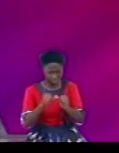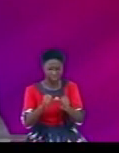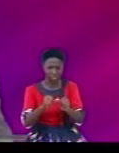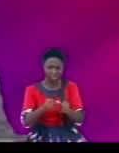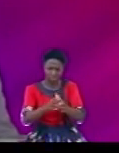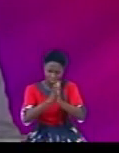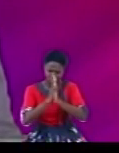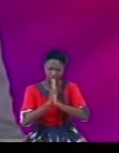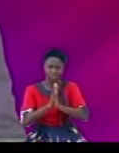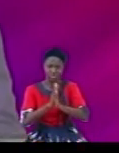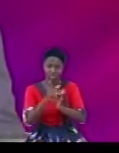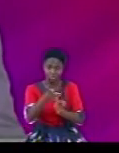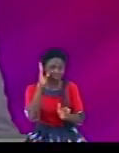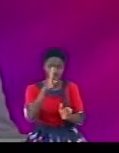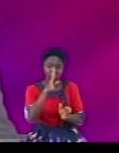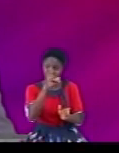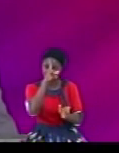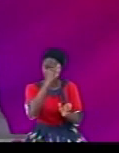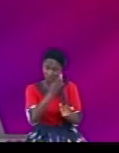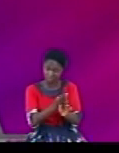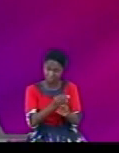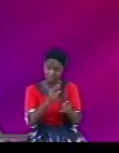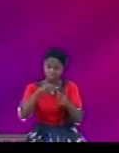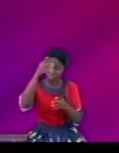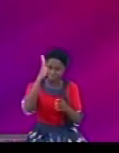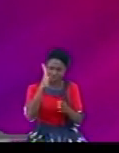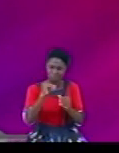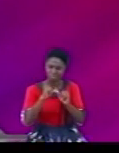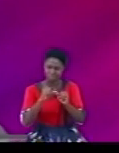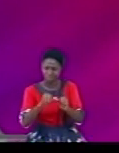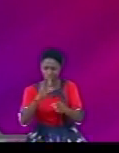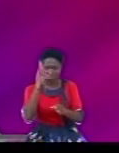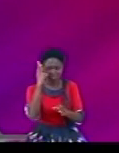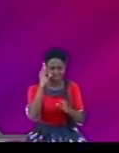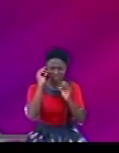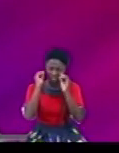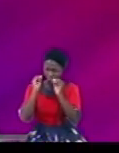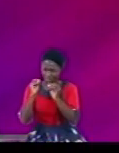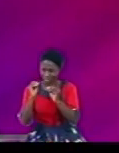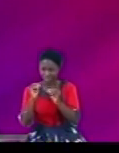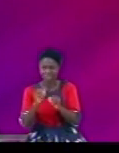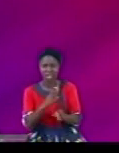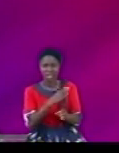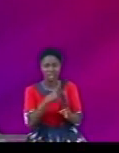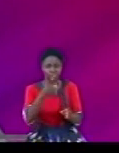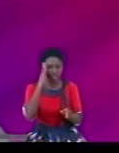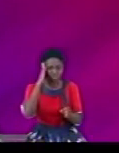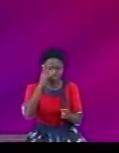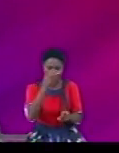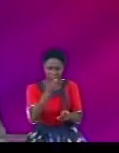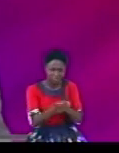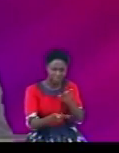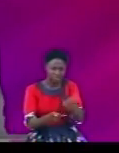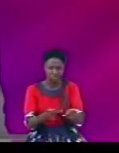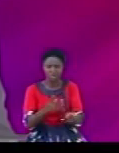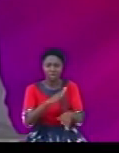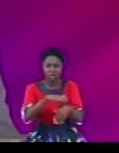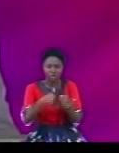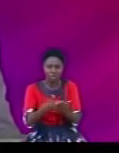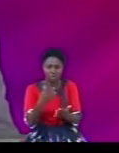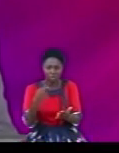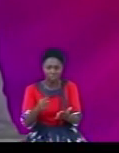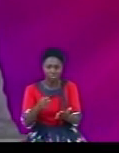will be faithful, you will follow up all the Global Crusade converts until they are firmly